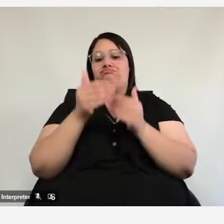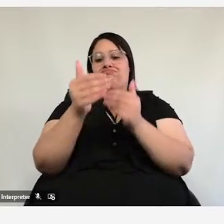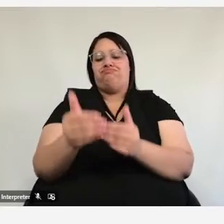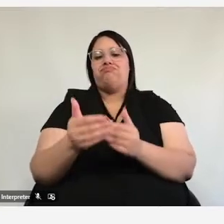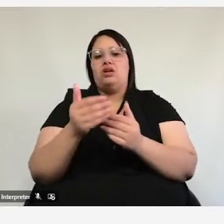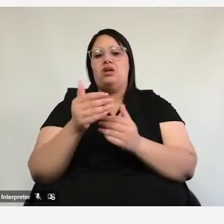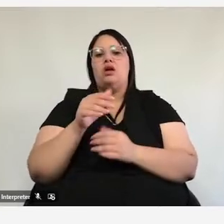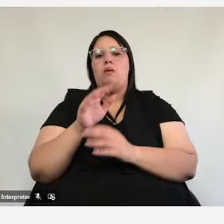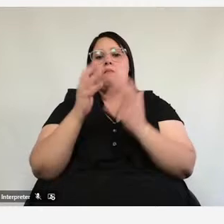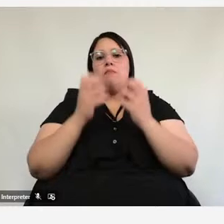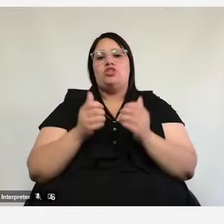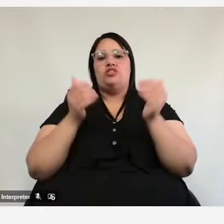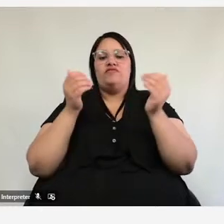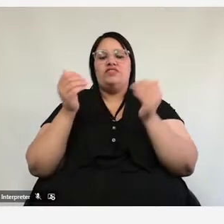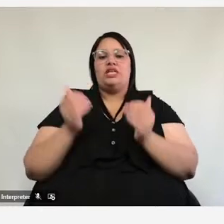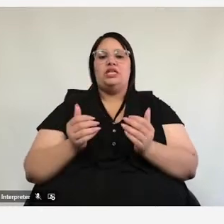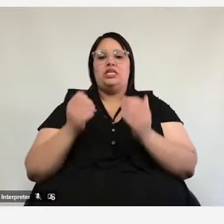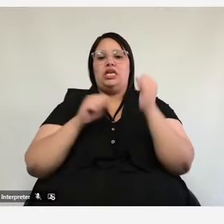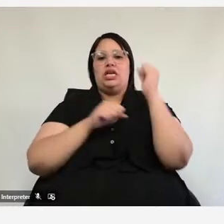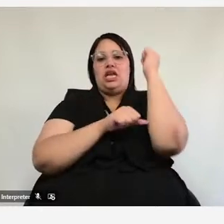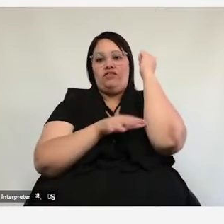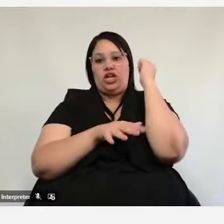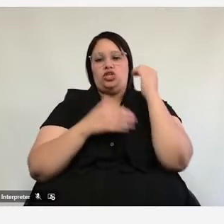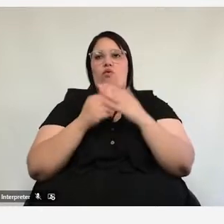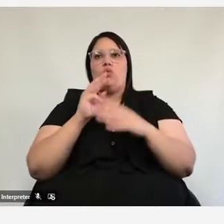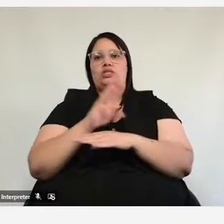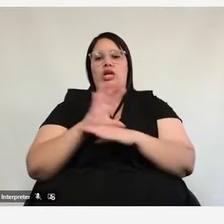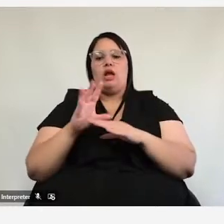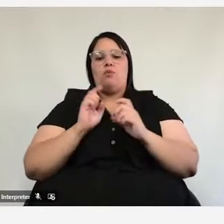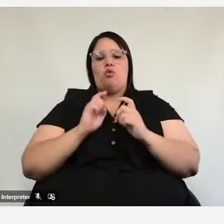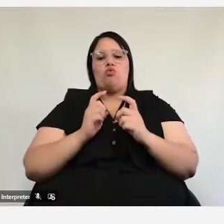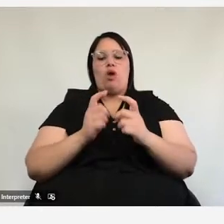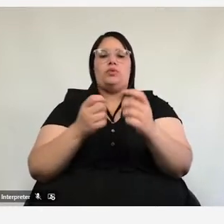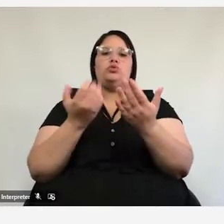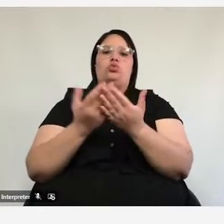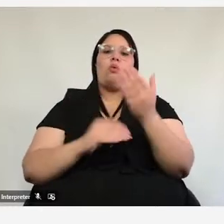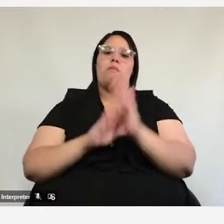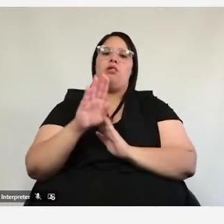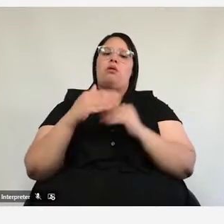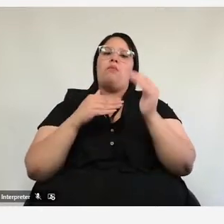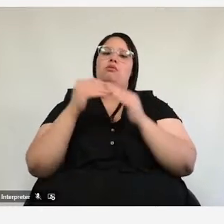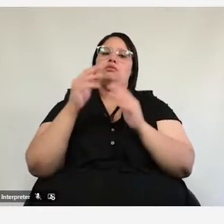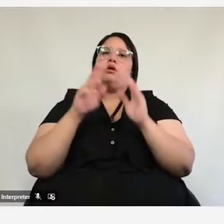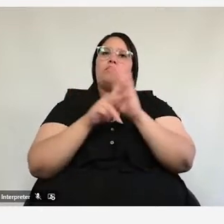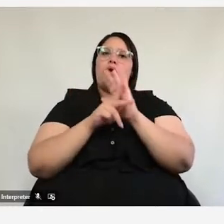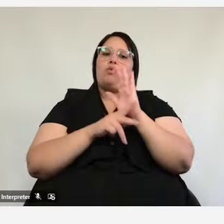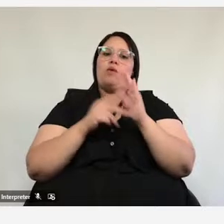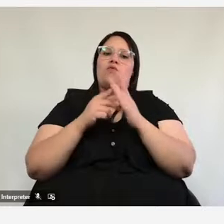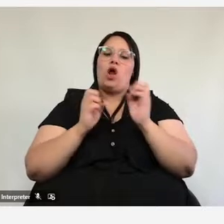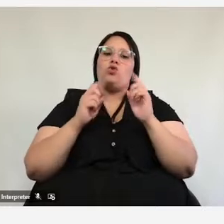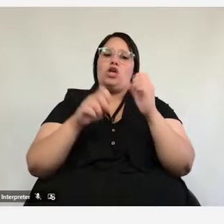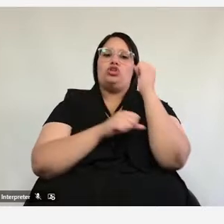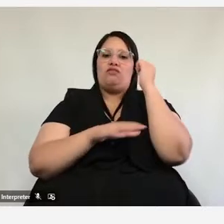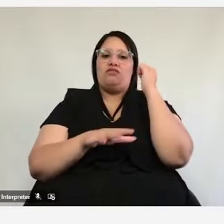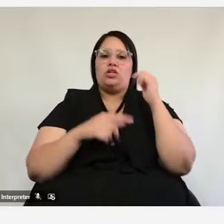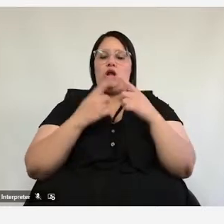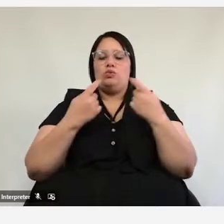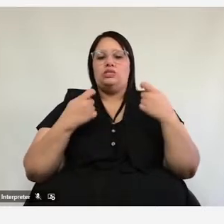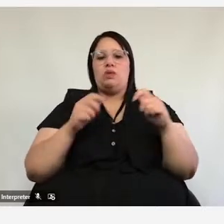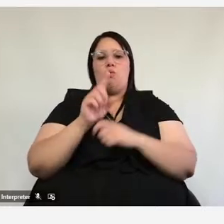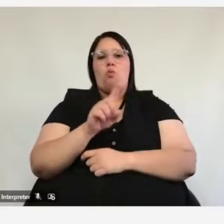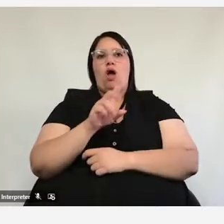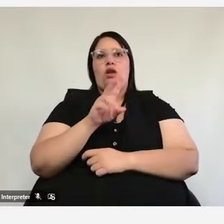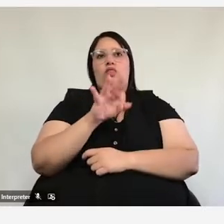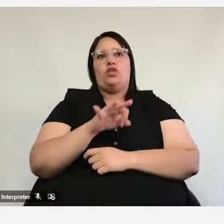by the budget facility for infrastructure for the Western Cape Rapid Schools Build program for education infrastructure, and we will spend